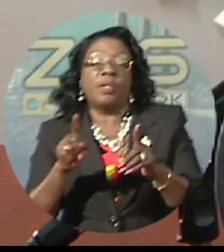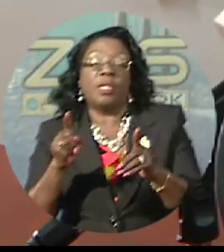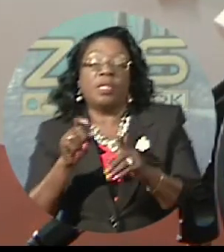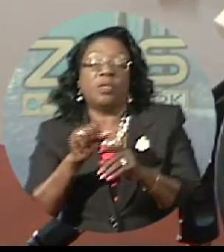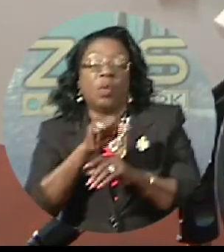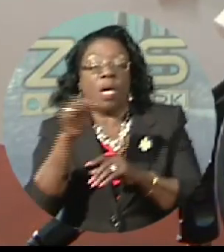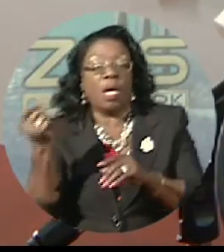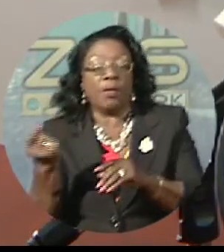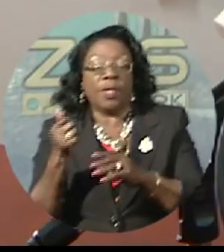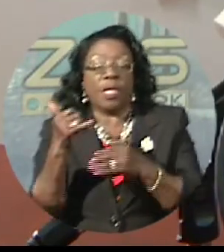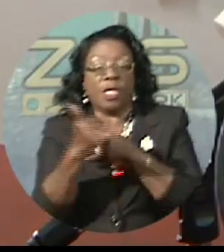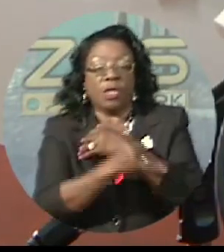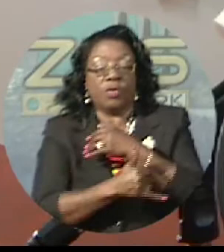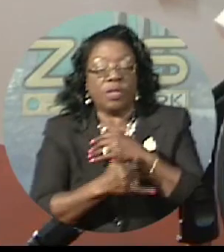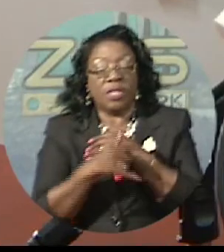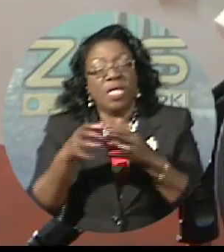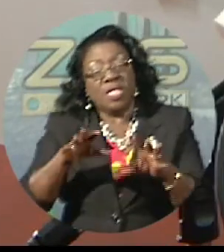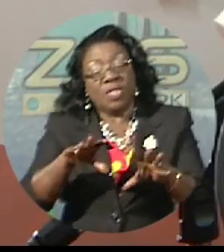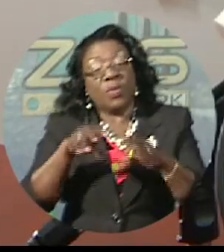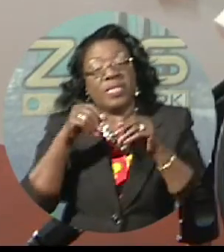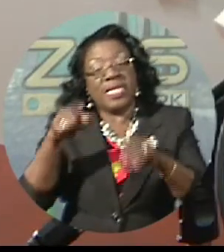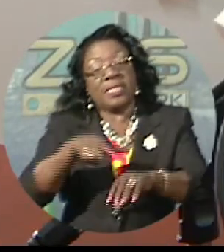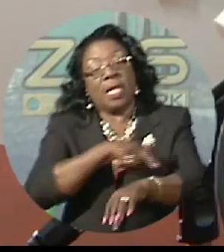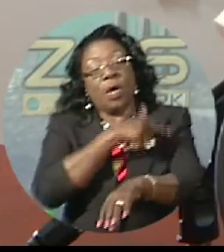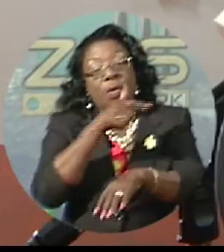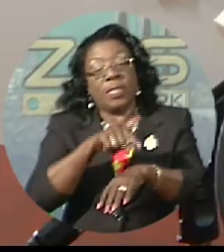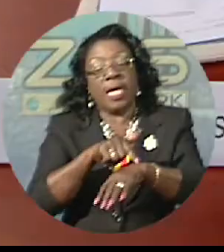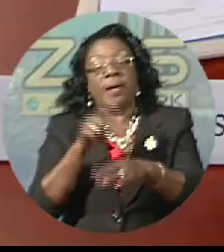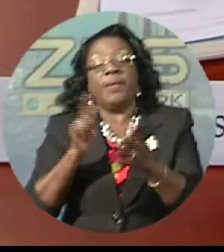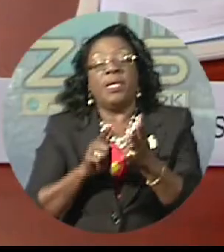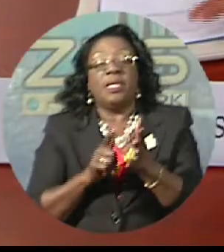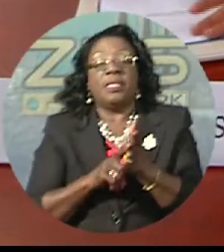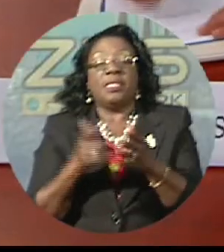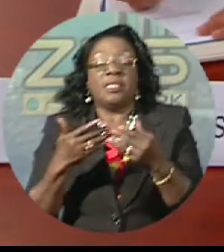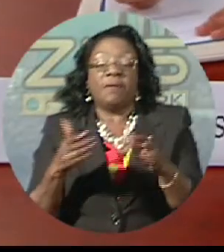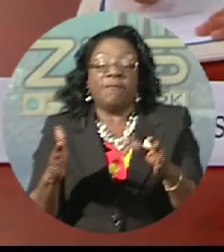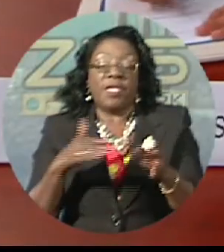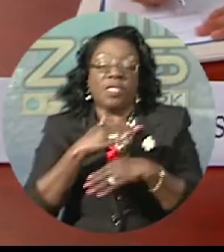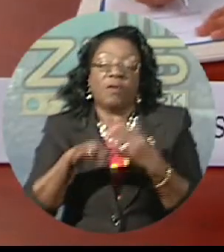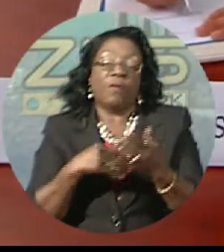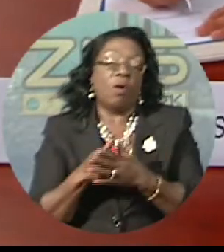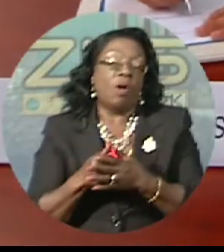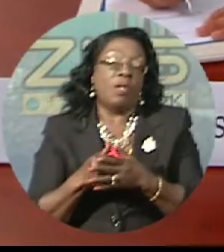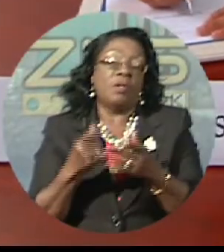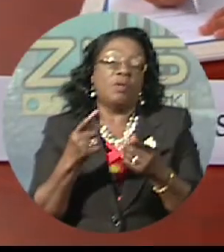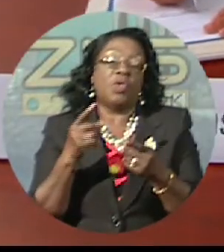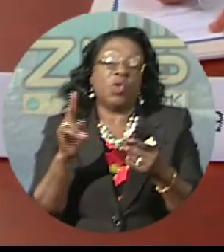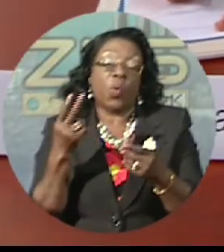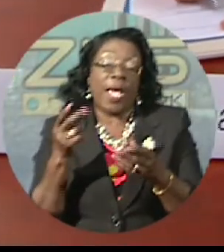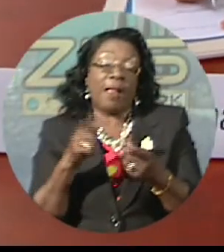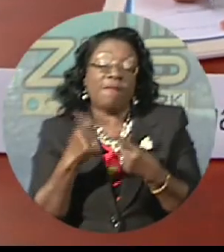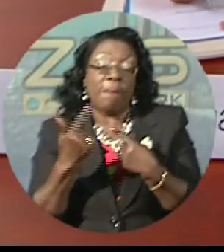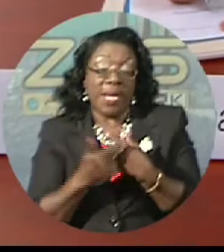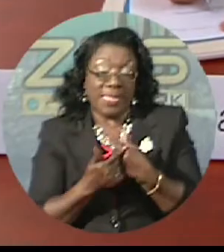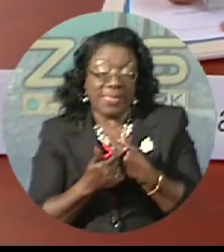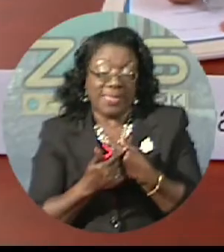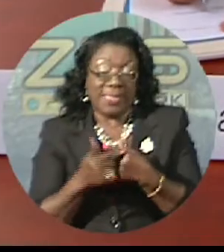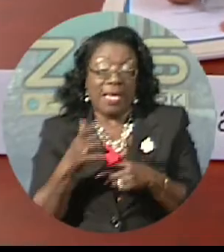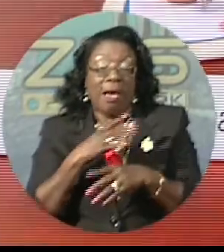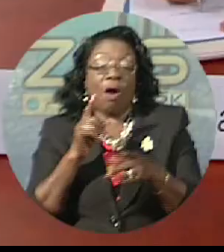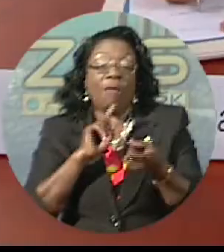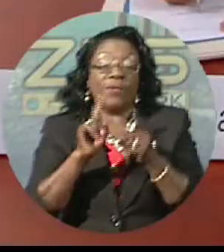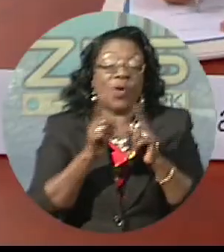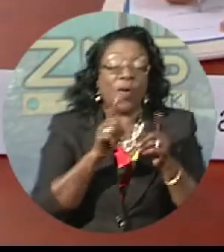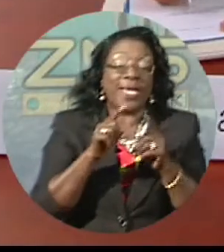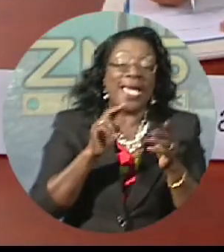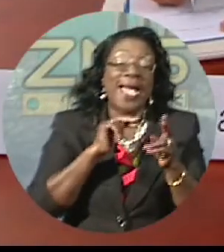others in their states. So it takes a long time. This is the culmination of actually 12 months. So this one took approximately 12 months, and we